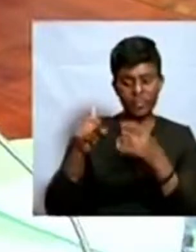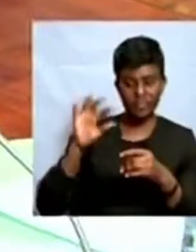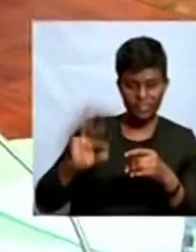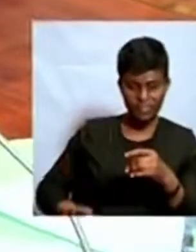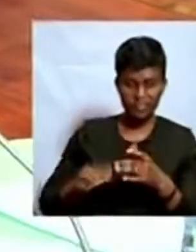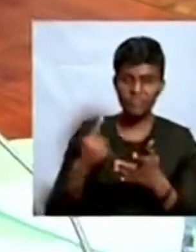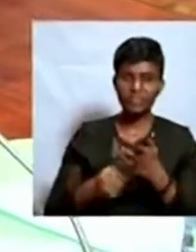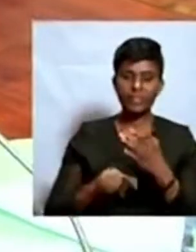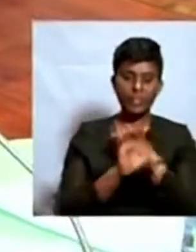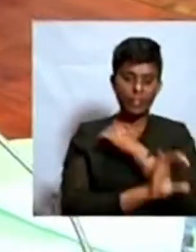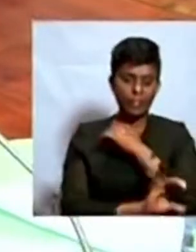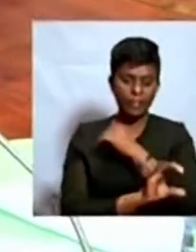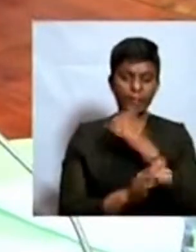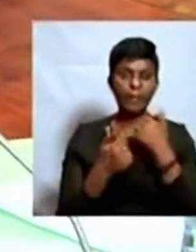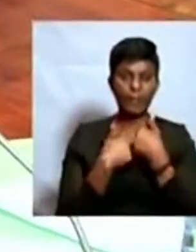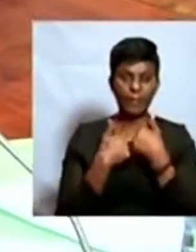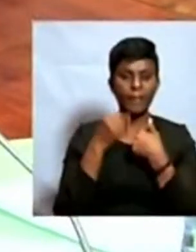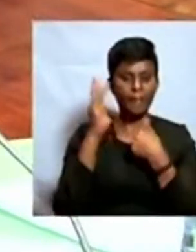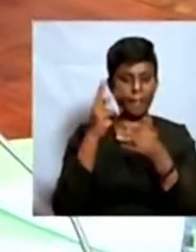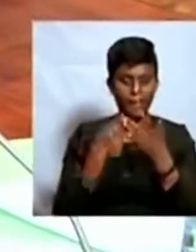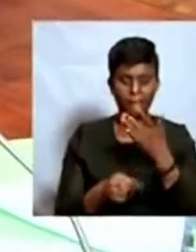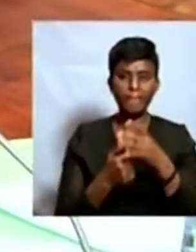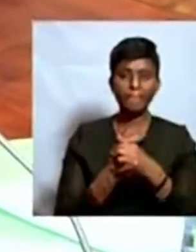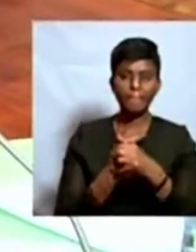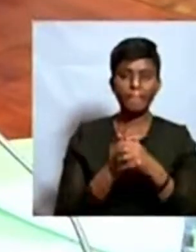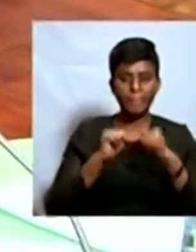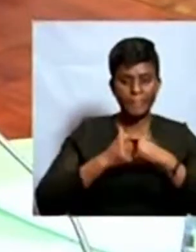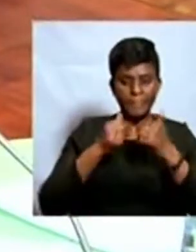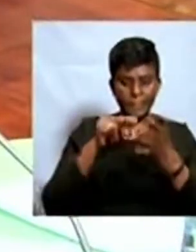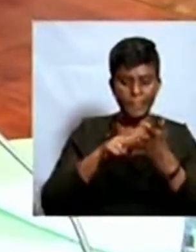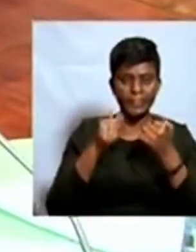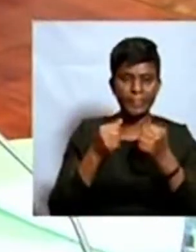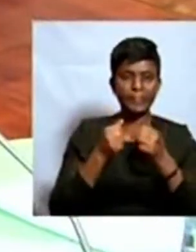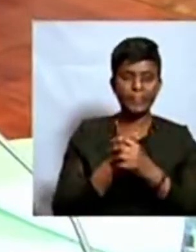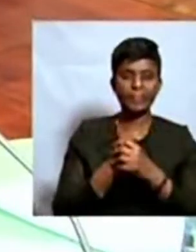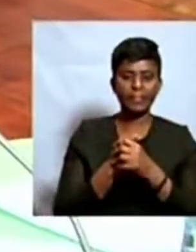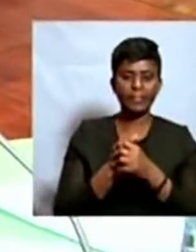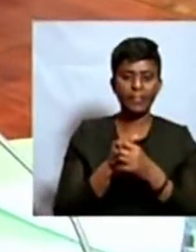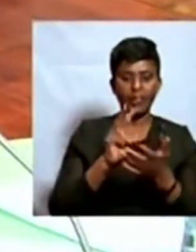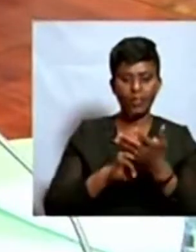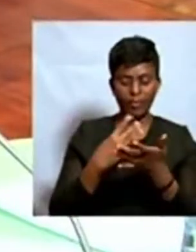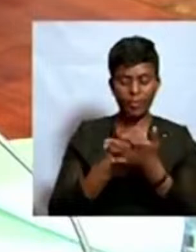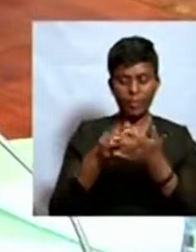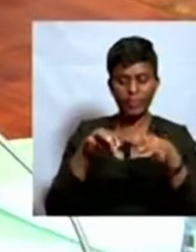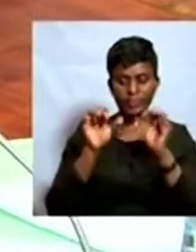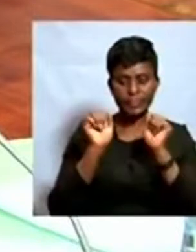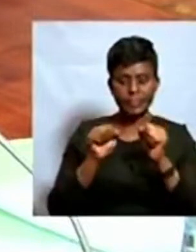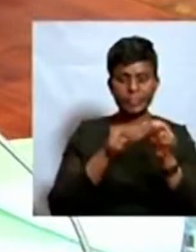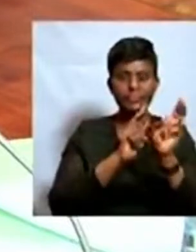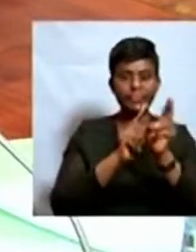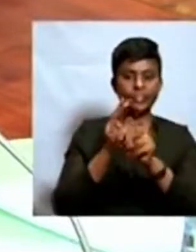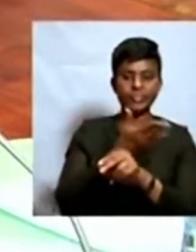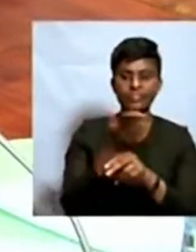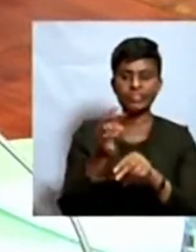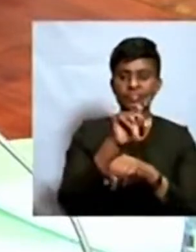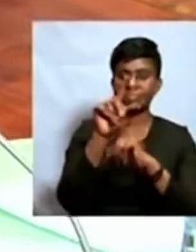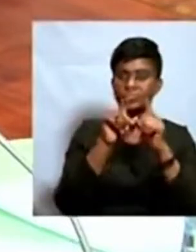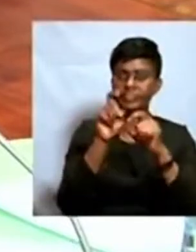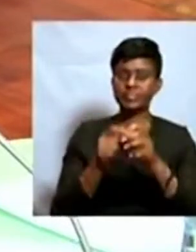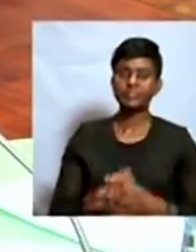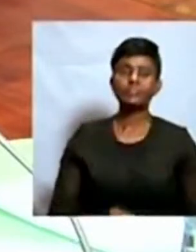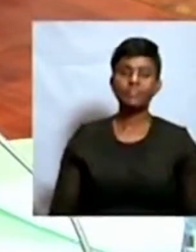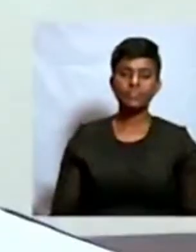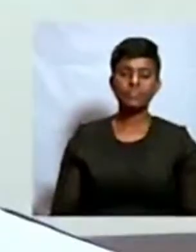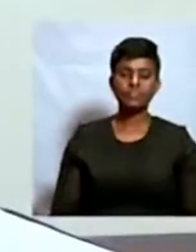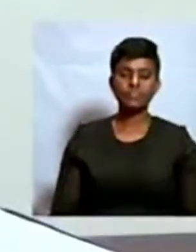benefits the country is going to have. So we are on firm ground. Witness, you may kindly proceed to respond to the questions.